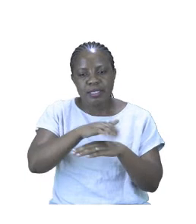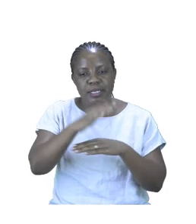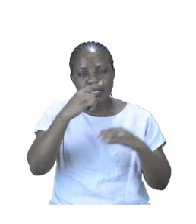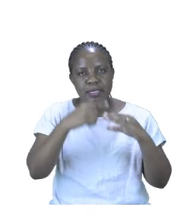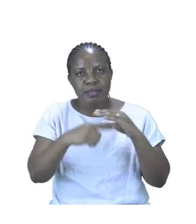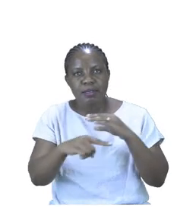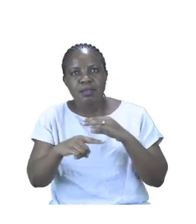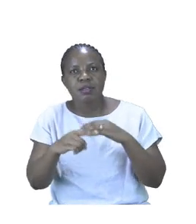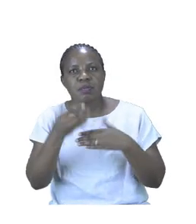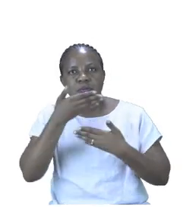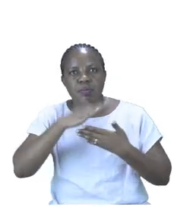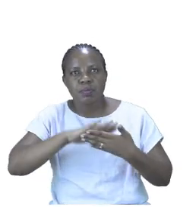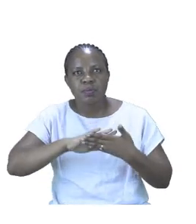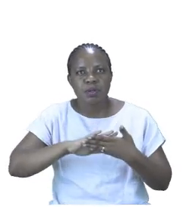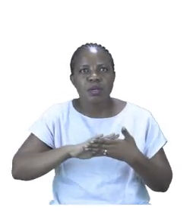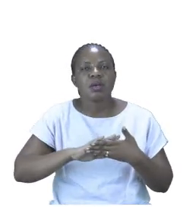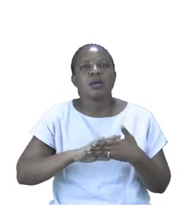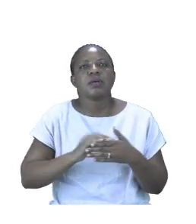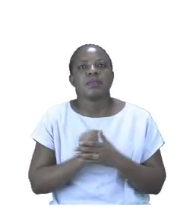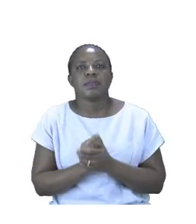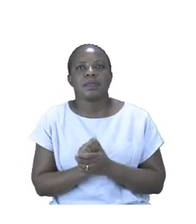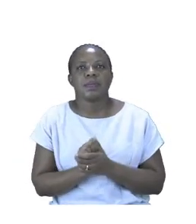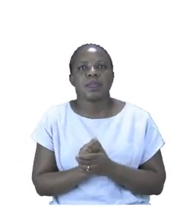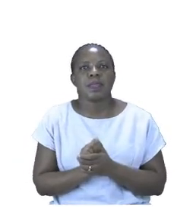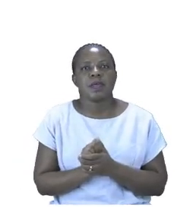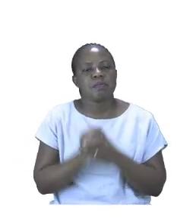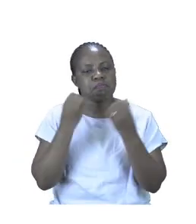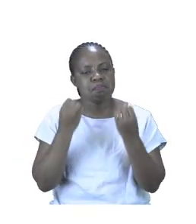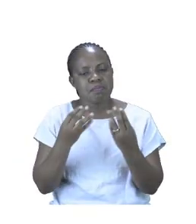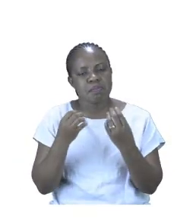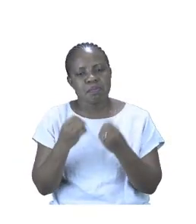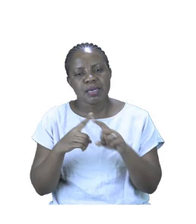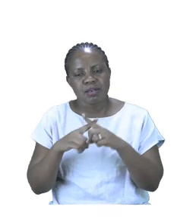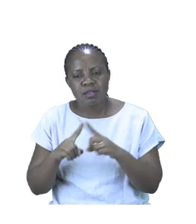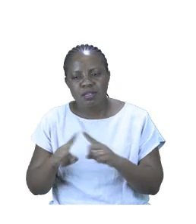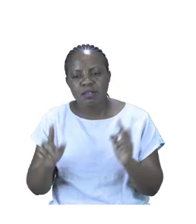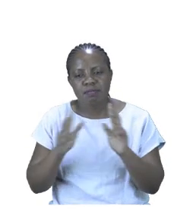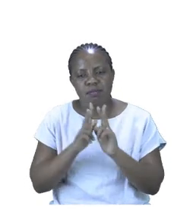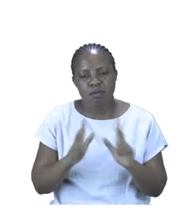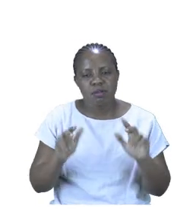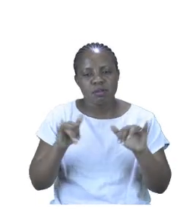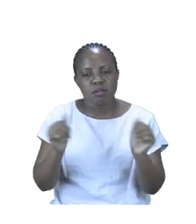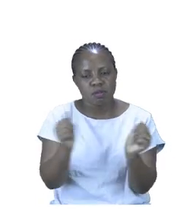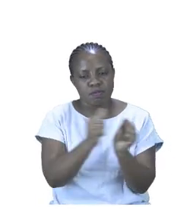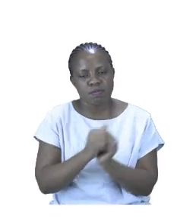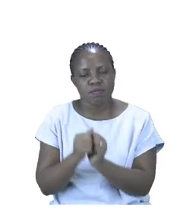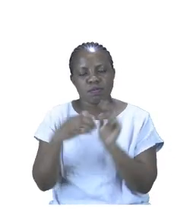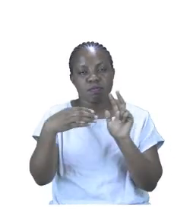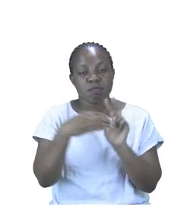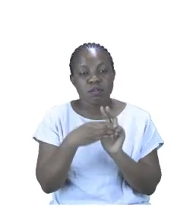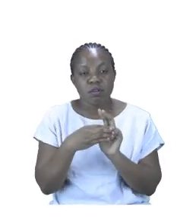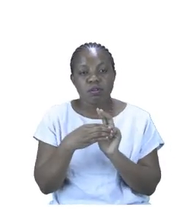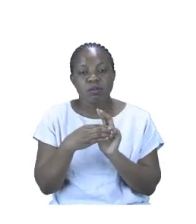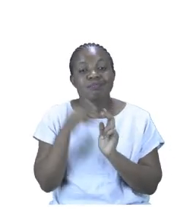of people are living in our community. What do you want to be when you grow up? I'm